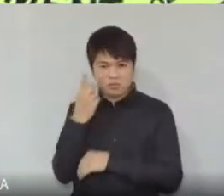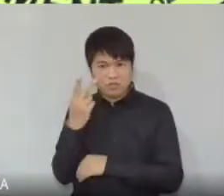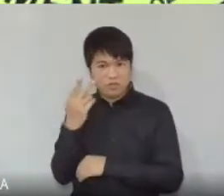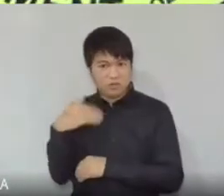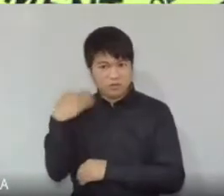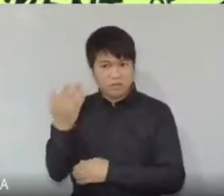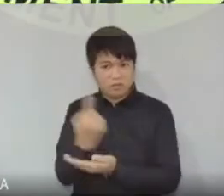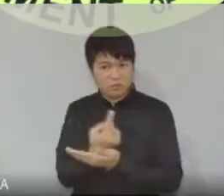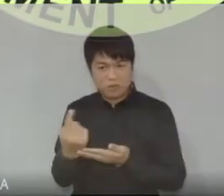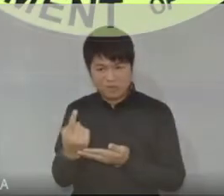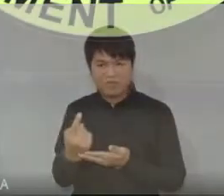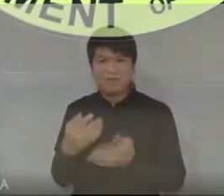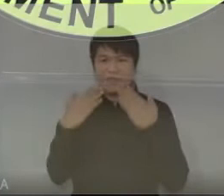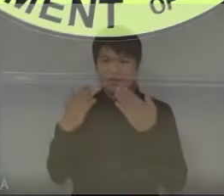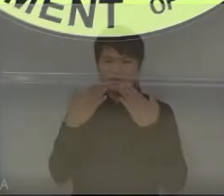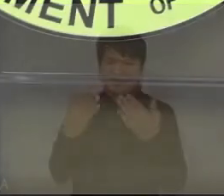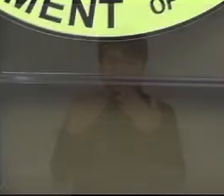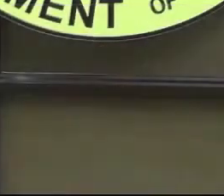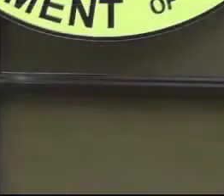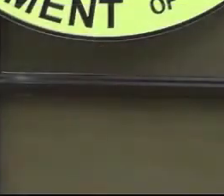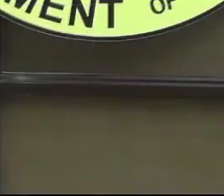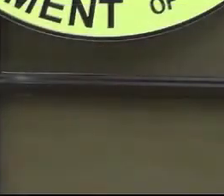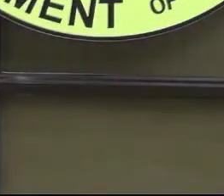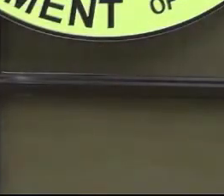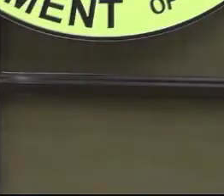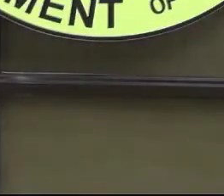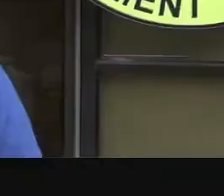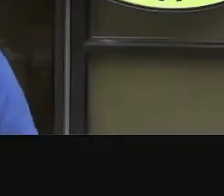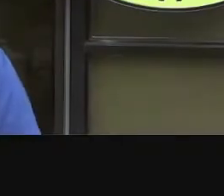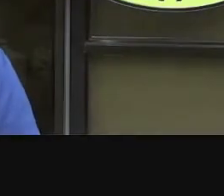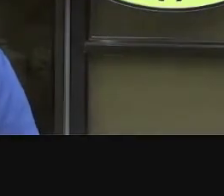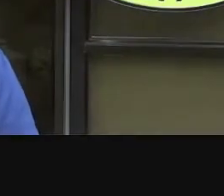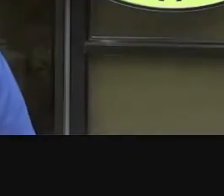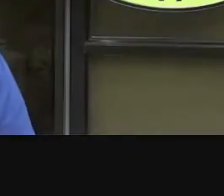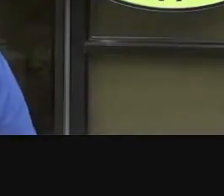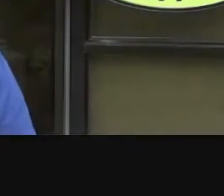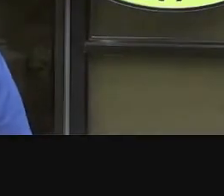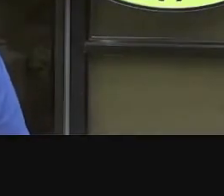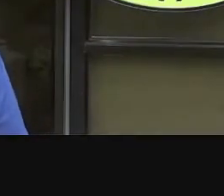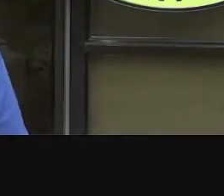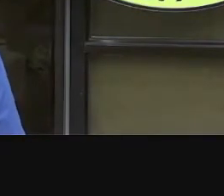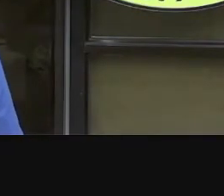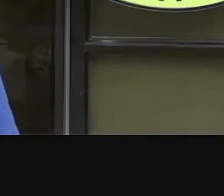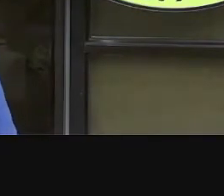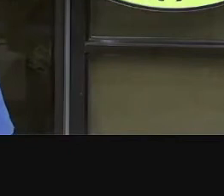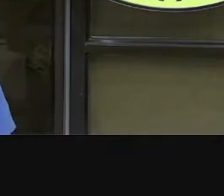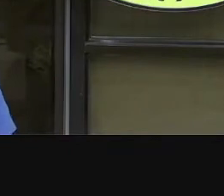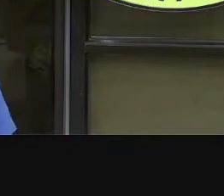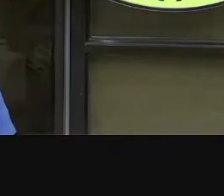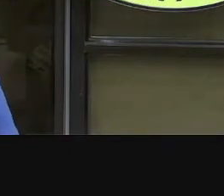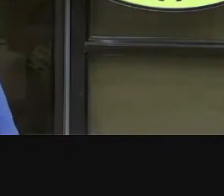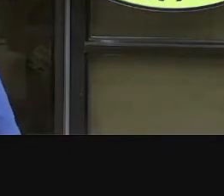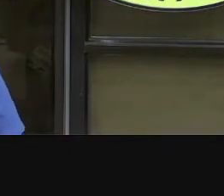already started sit down and discussing the telemedicine with the benefit section of PhilHealth. So thank